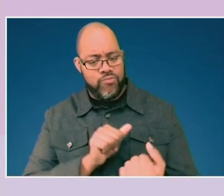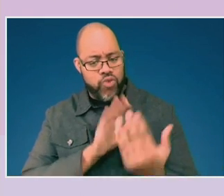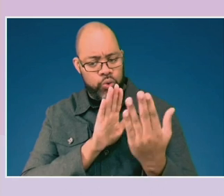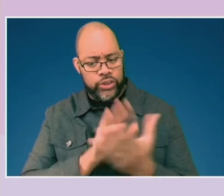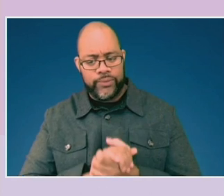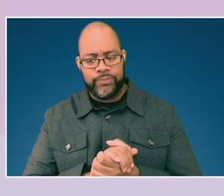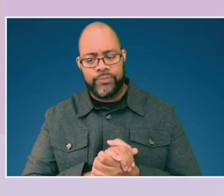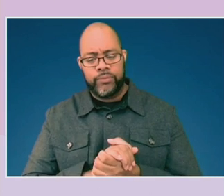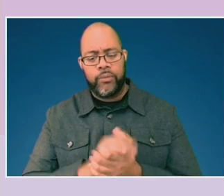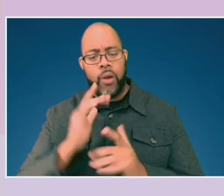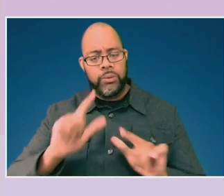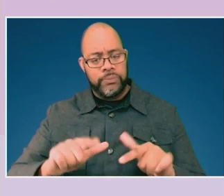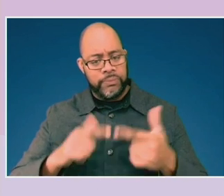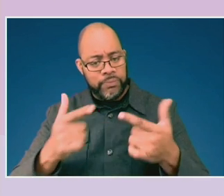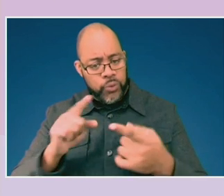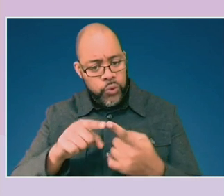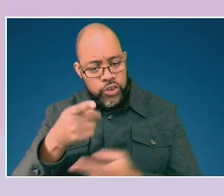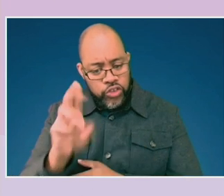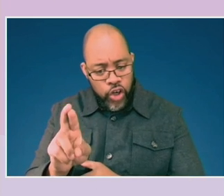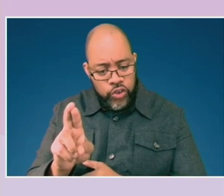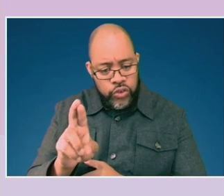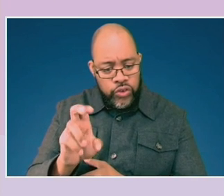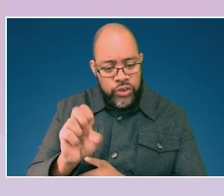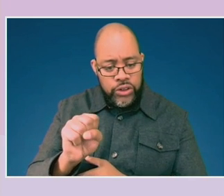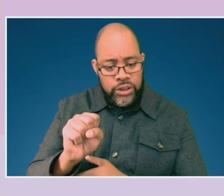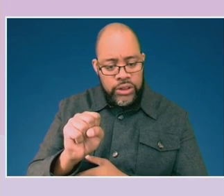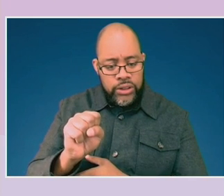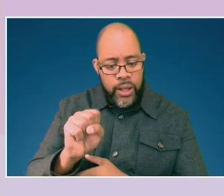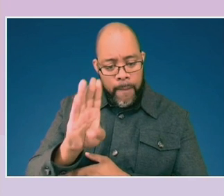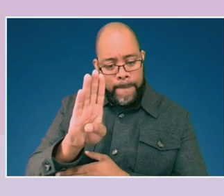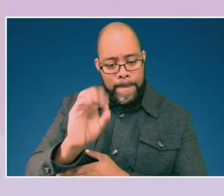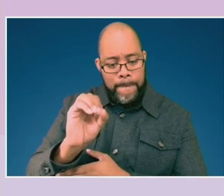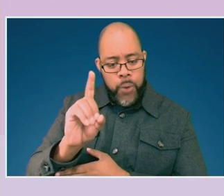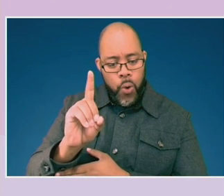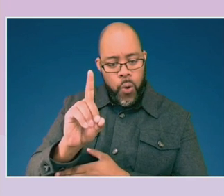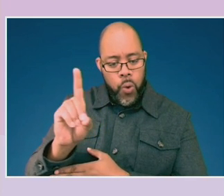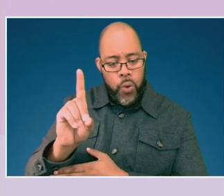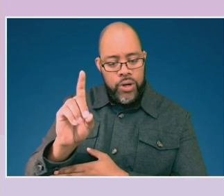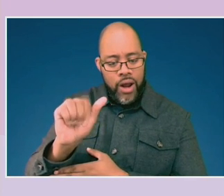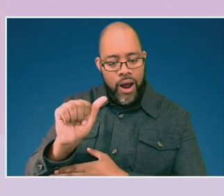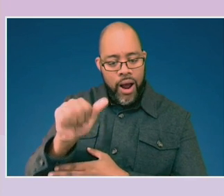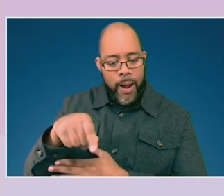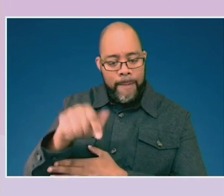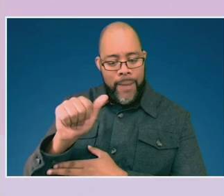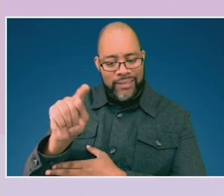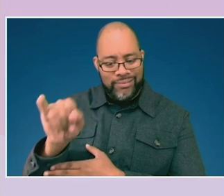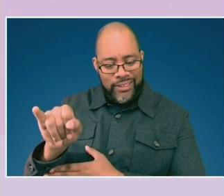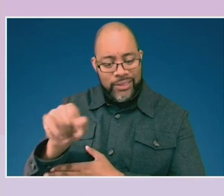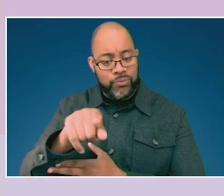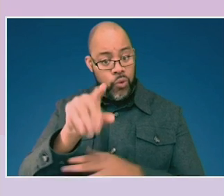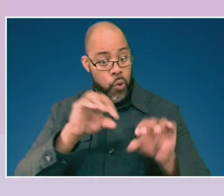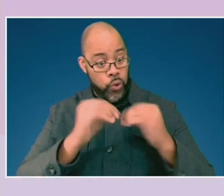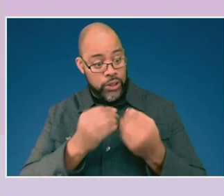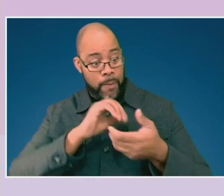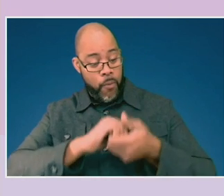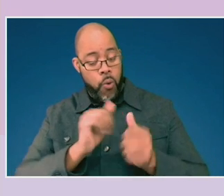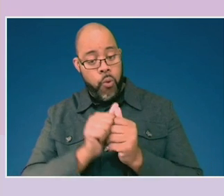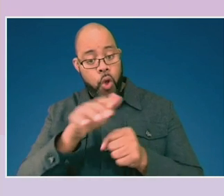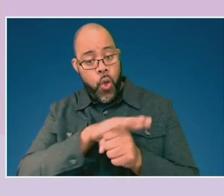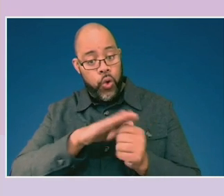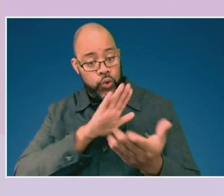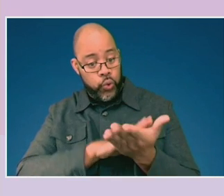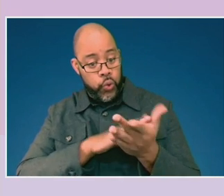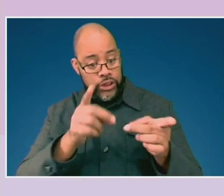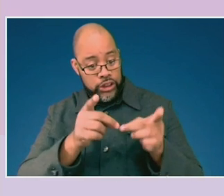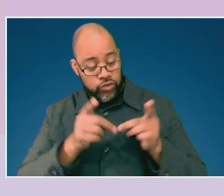I'm going to turn to Dr. Samantha Bodapati. Samantha, your organization partners with local school districts